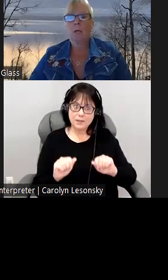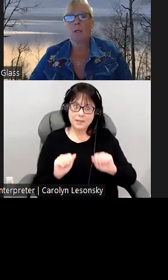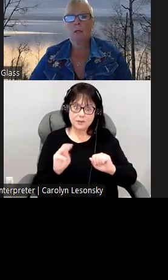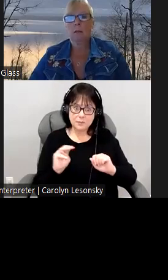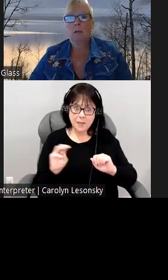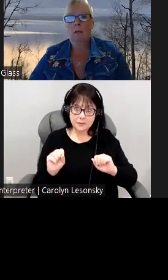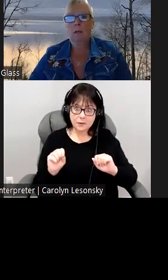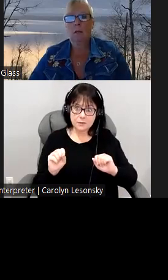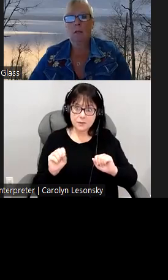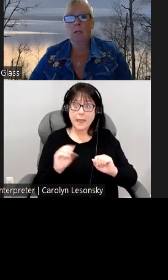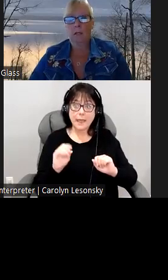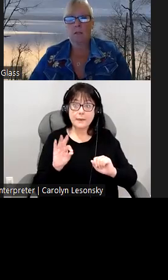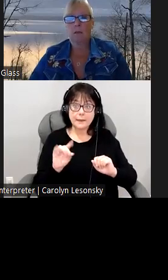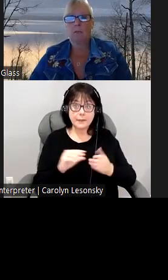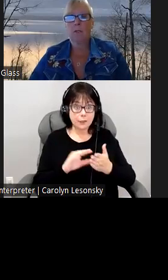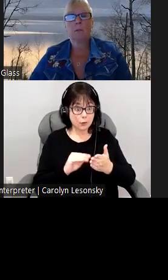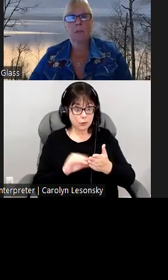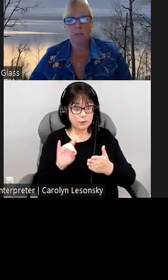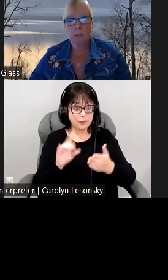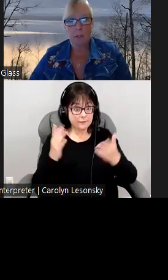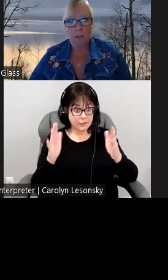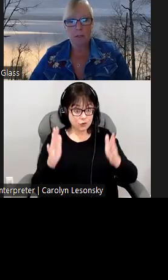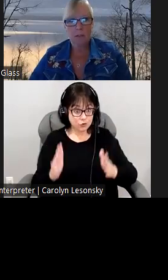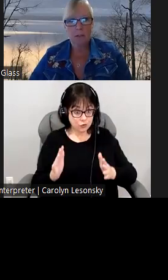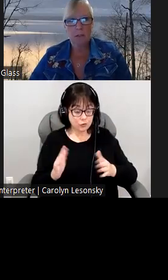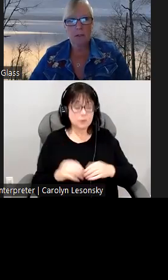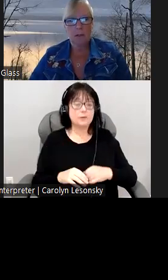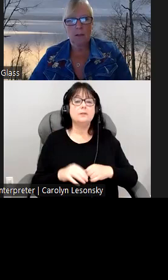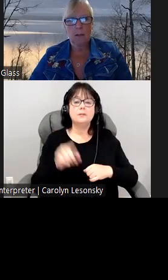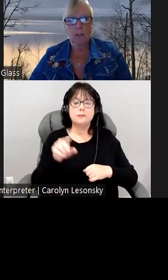So yes, for the completion measure